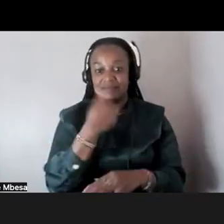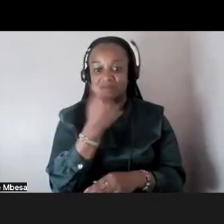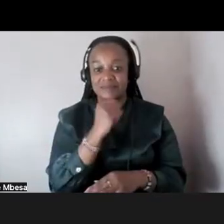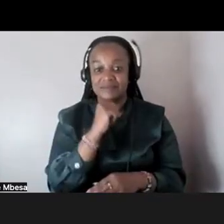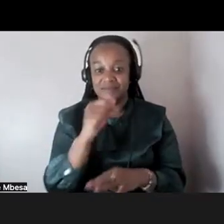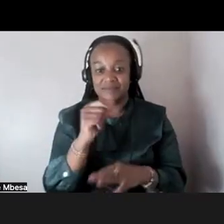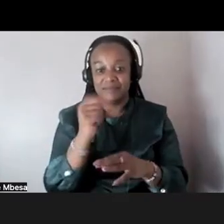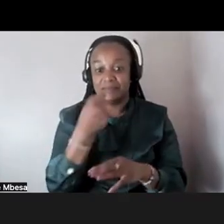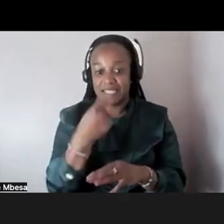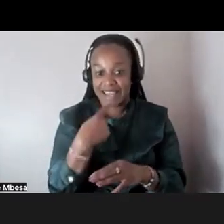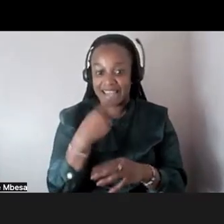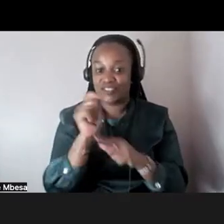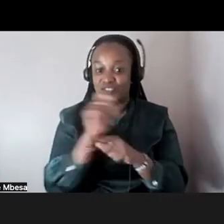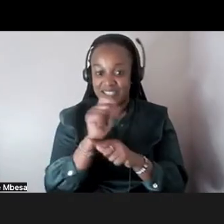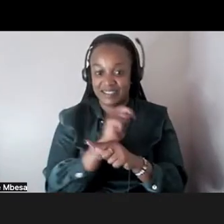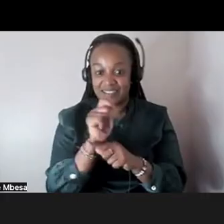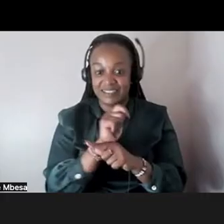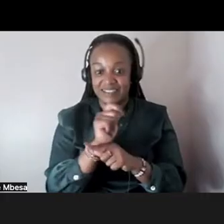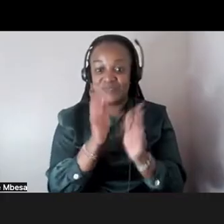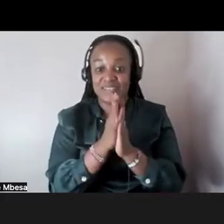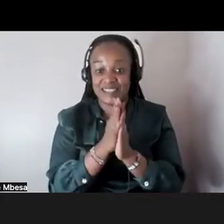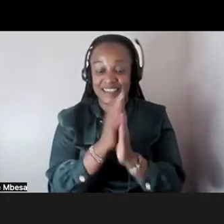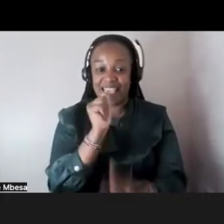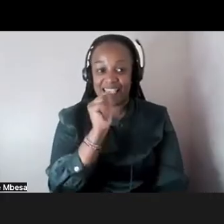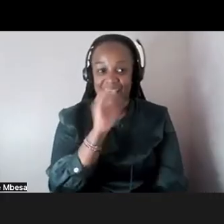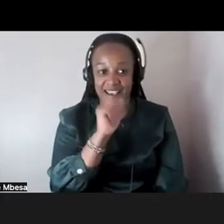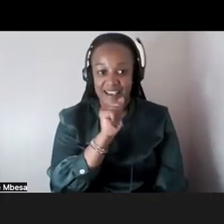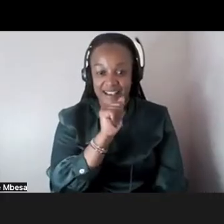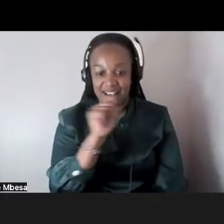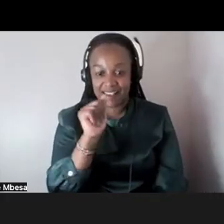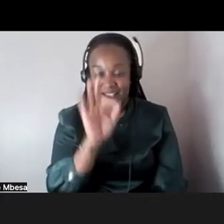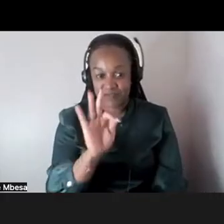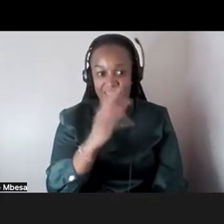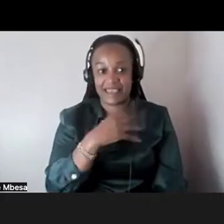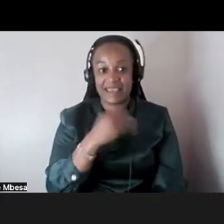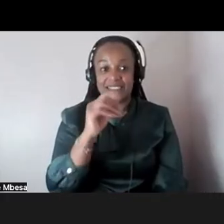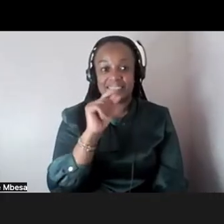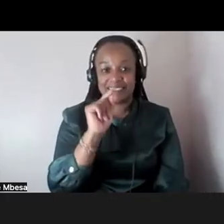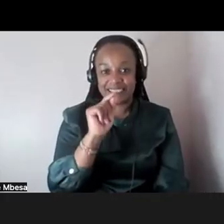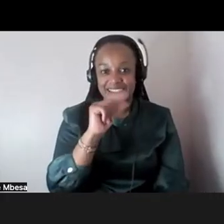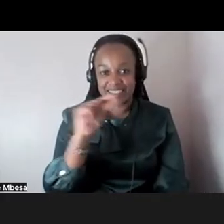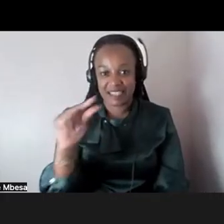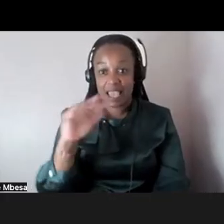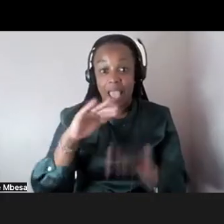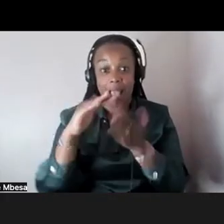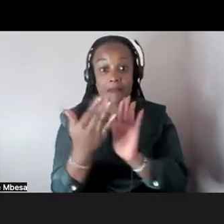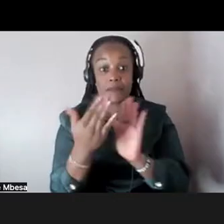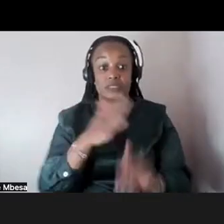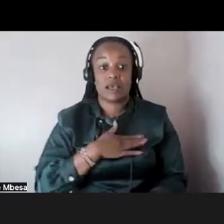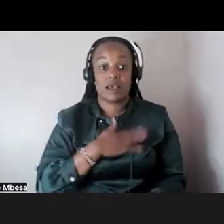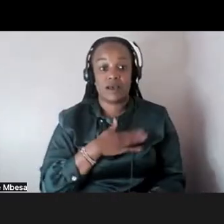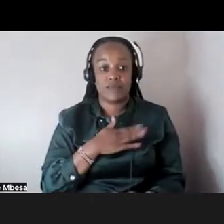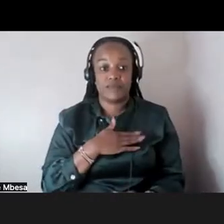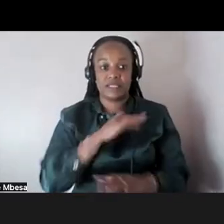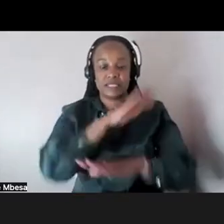So with the ACAF and the TGG-ALM integration model, our approach has been what we call a